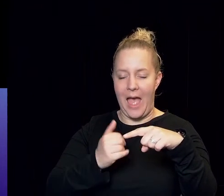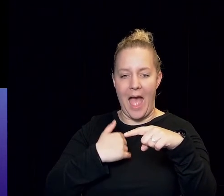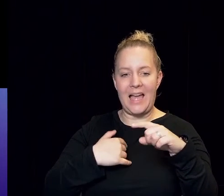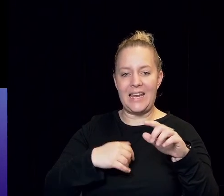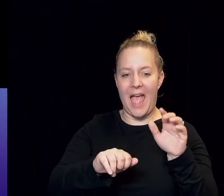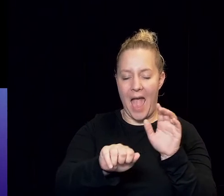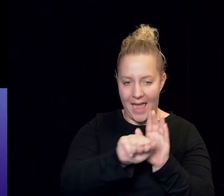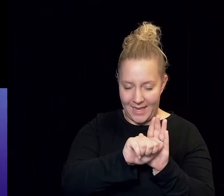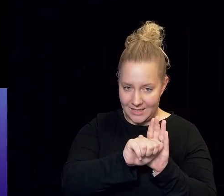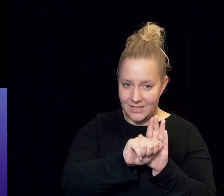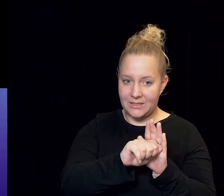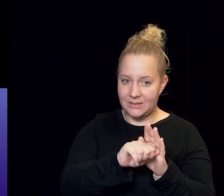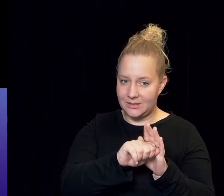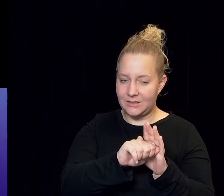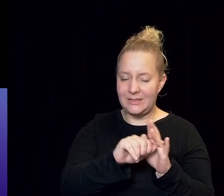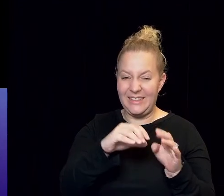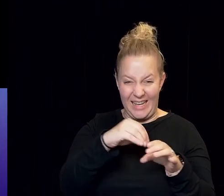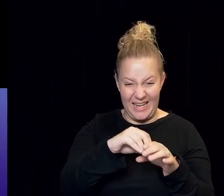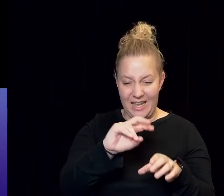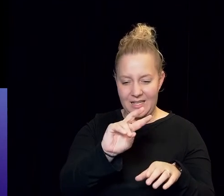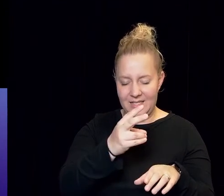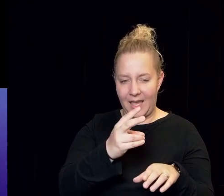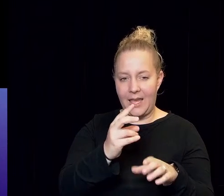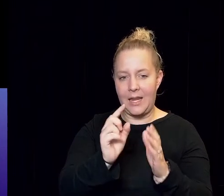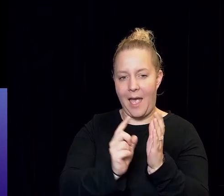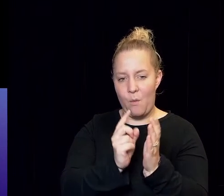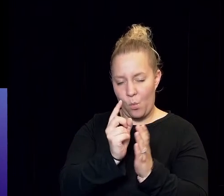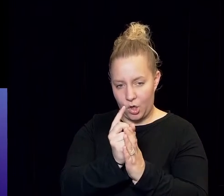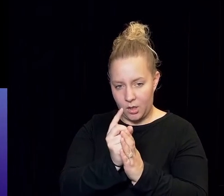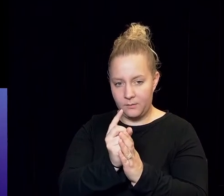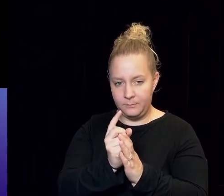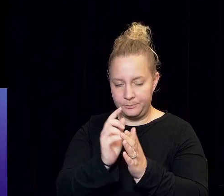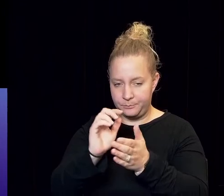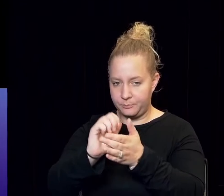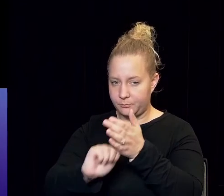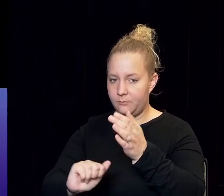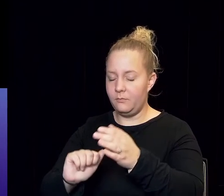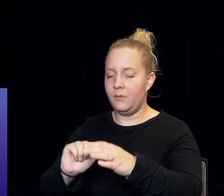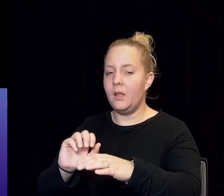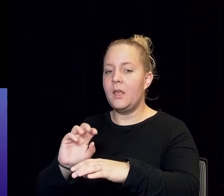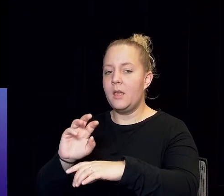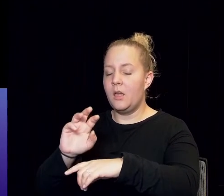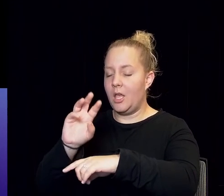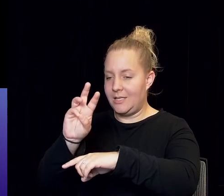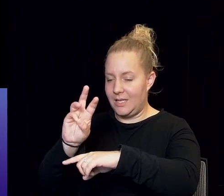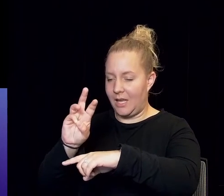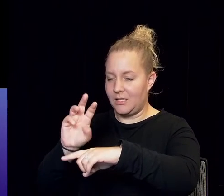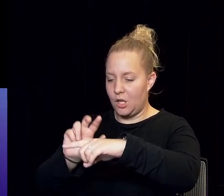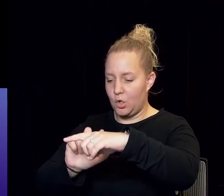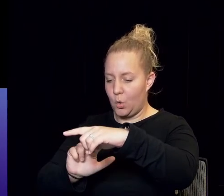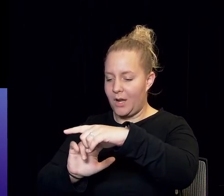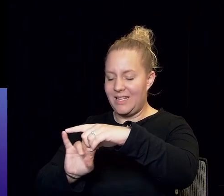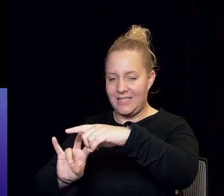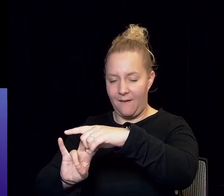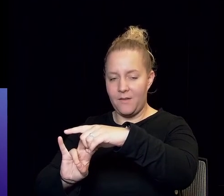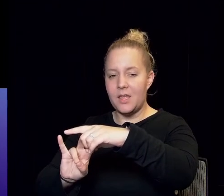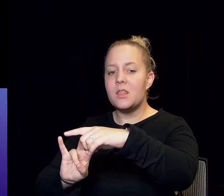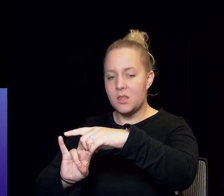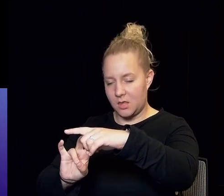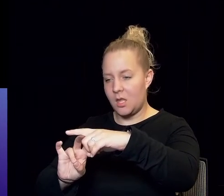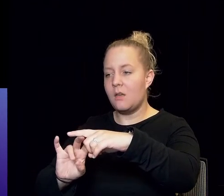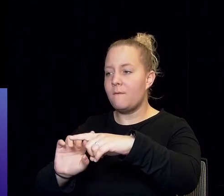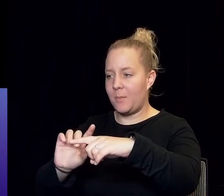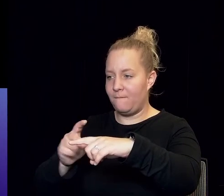in second hour, and then I'm going to subtract the ones from first hour to see how many more I had in that second hour